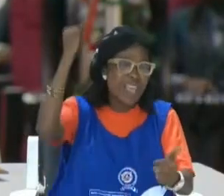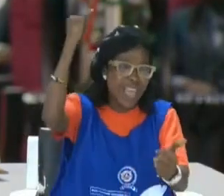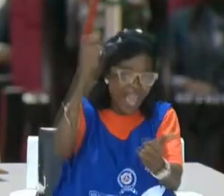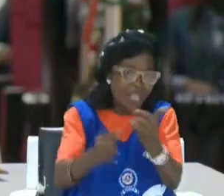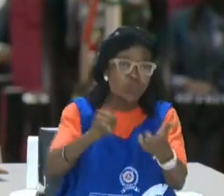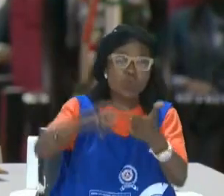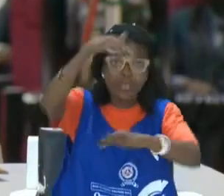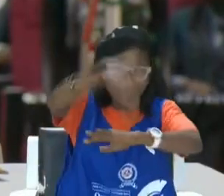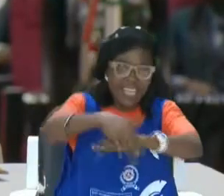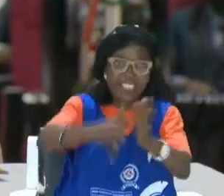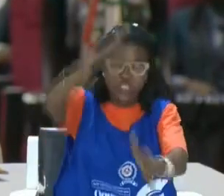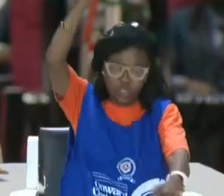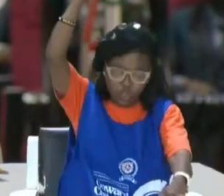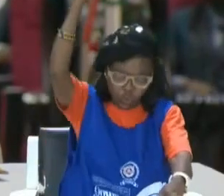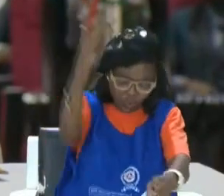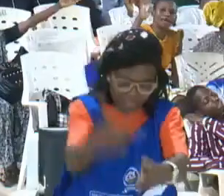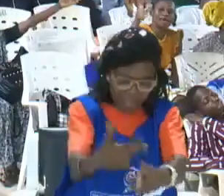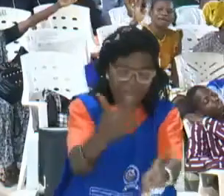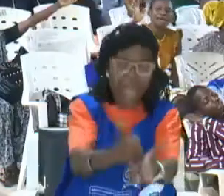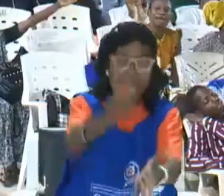tonight.